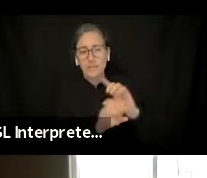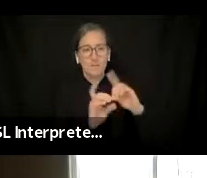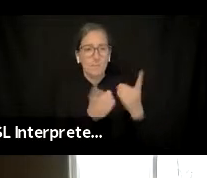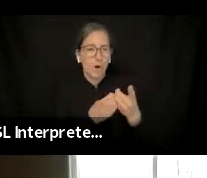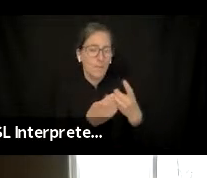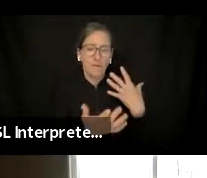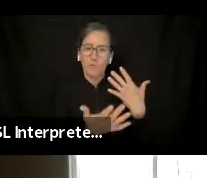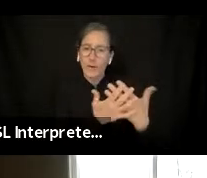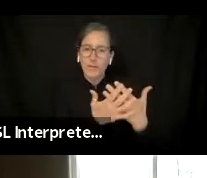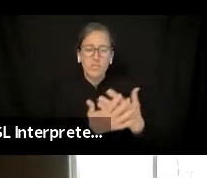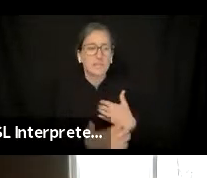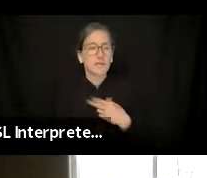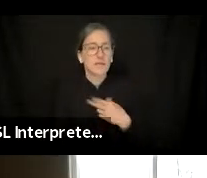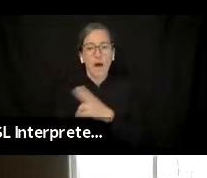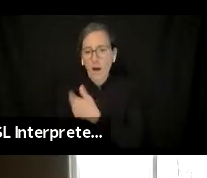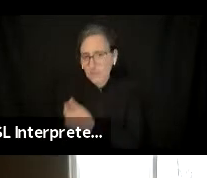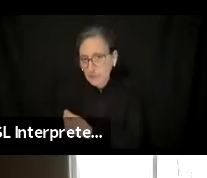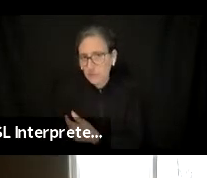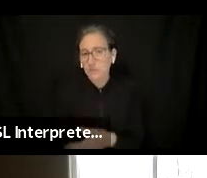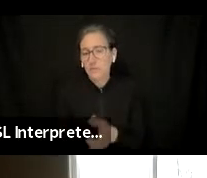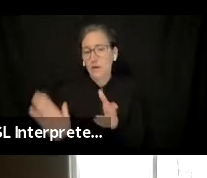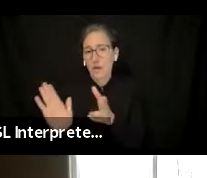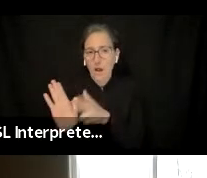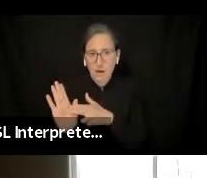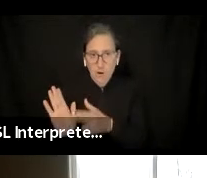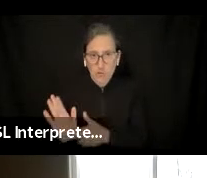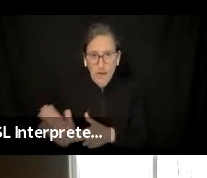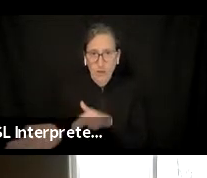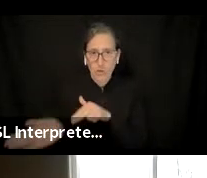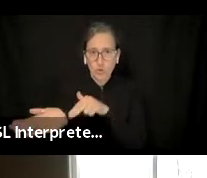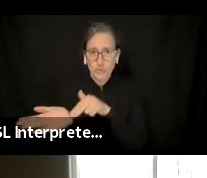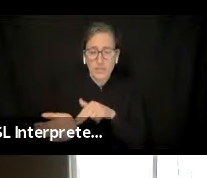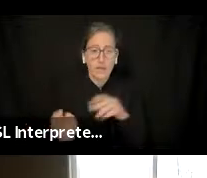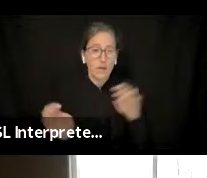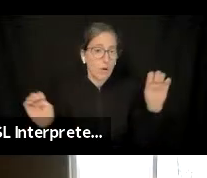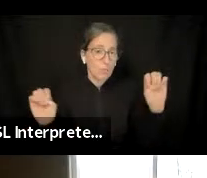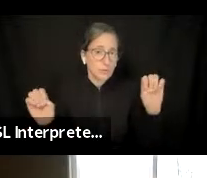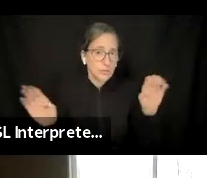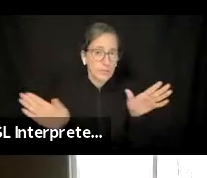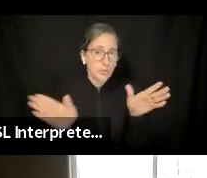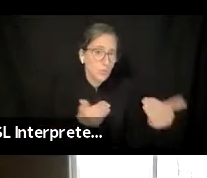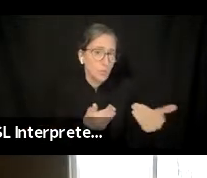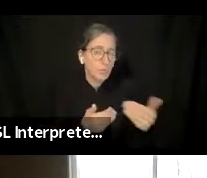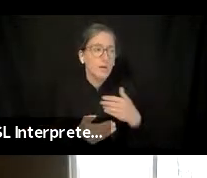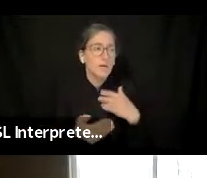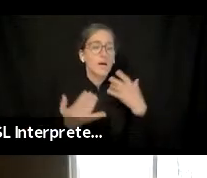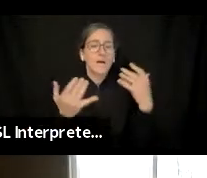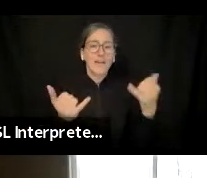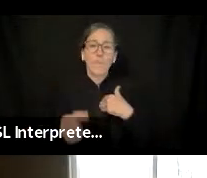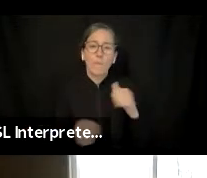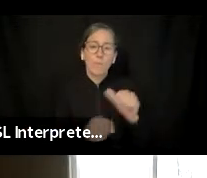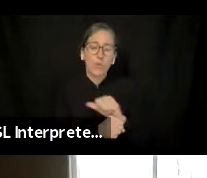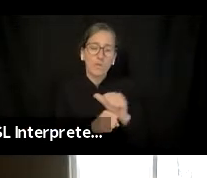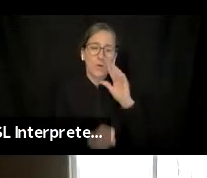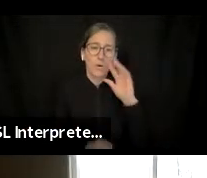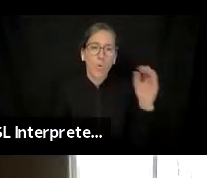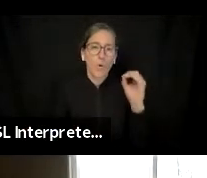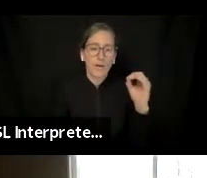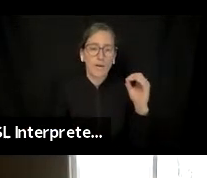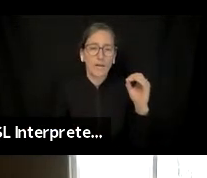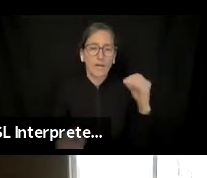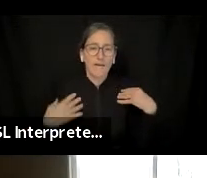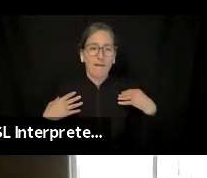I've done contract nursing in emergency room settings, and now I currently work for the Oregon Health Association, or Health